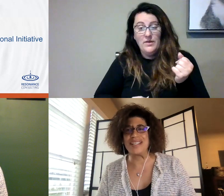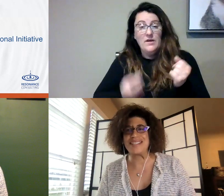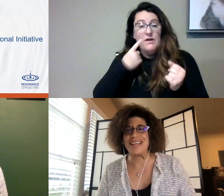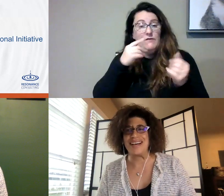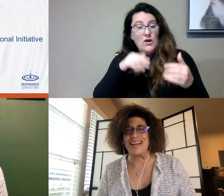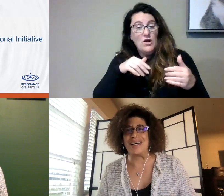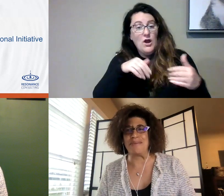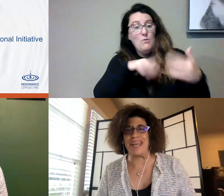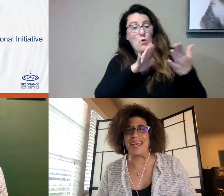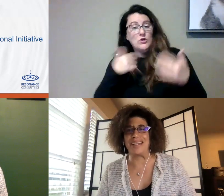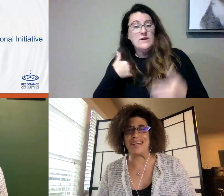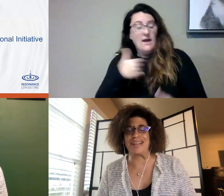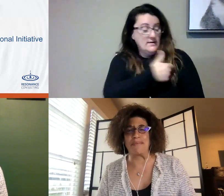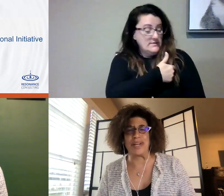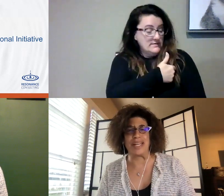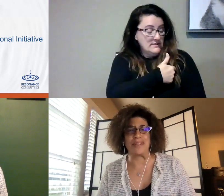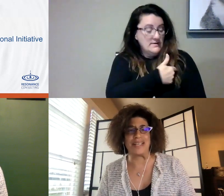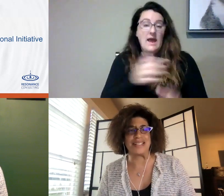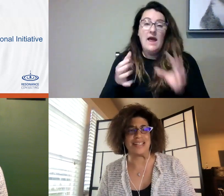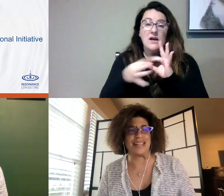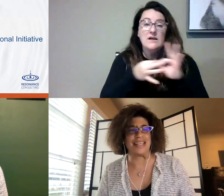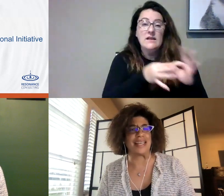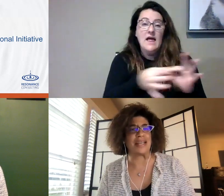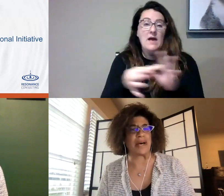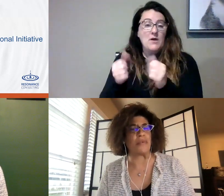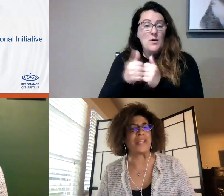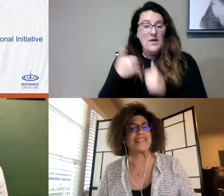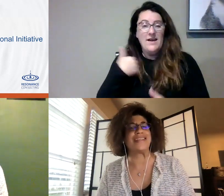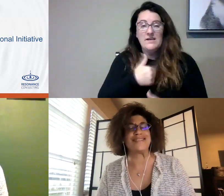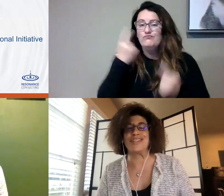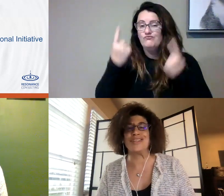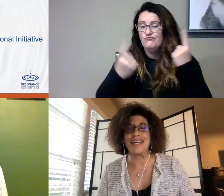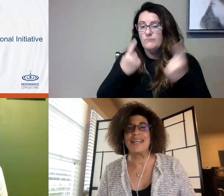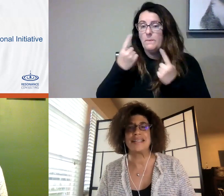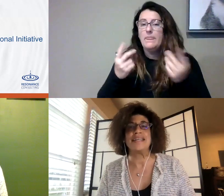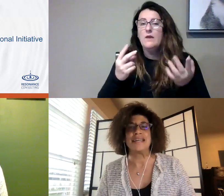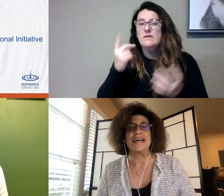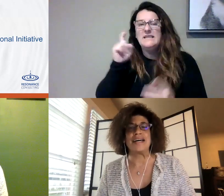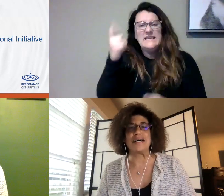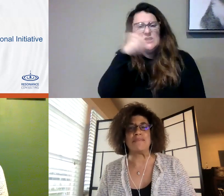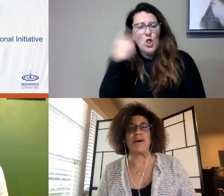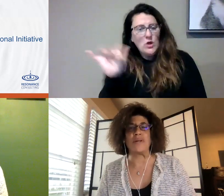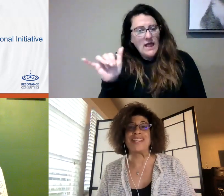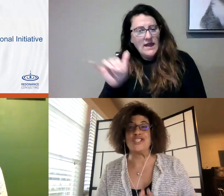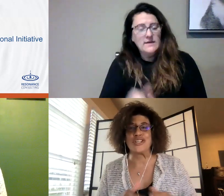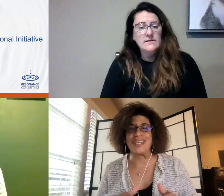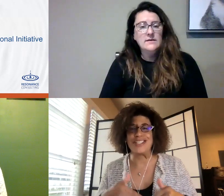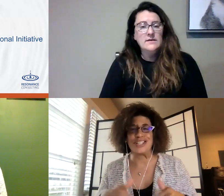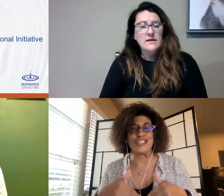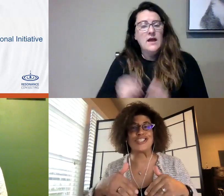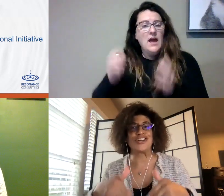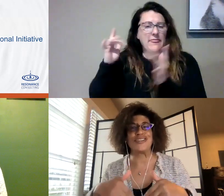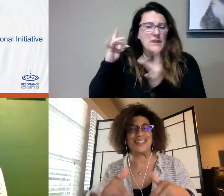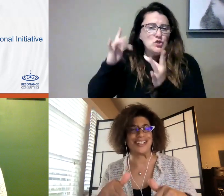approaching us and collaborating with us and thinking about what this needs to look like, what the journey